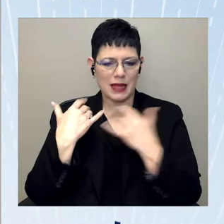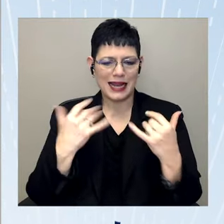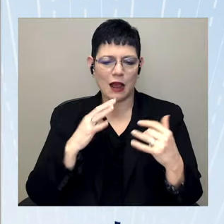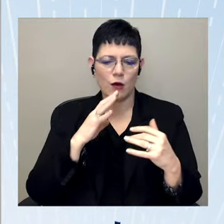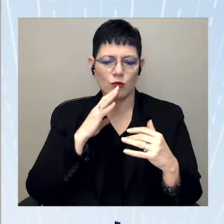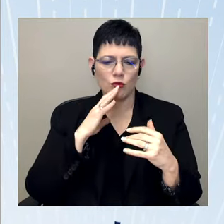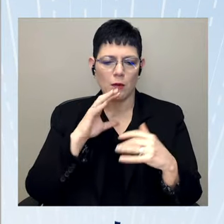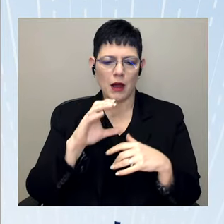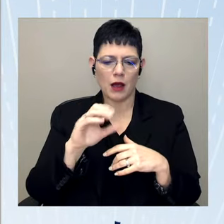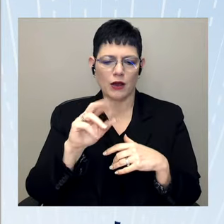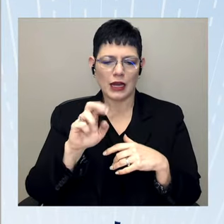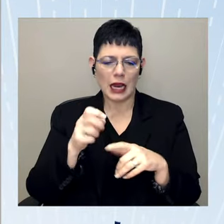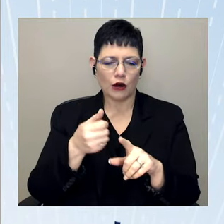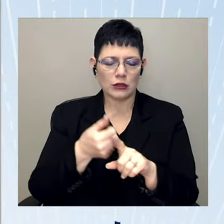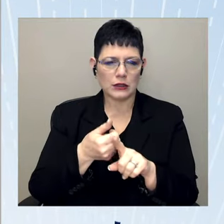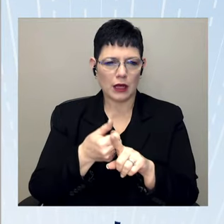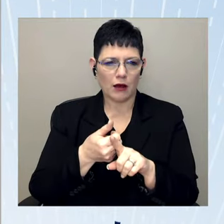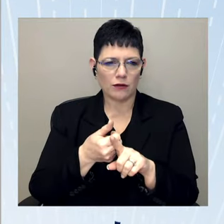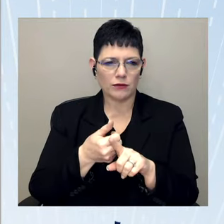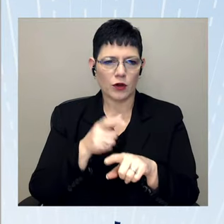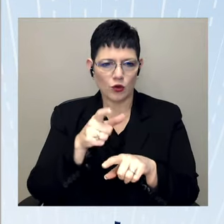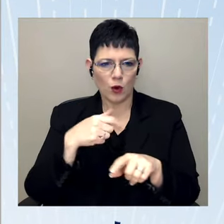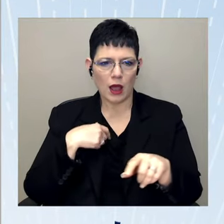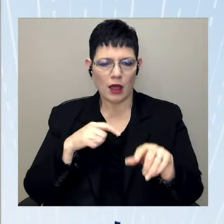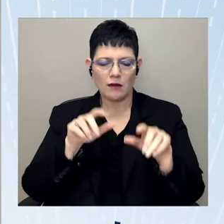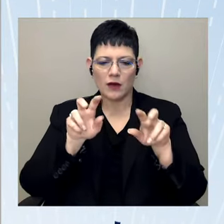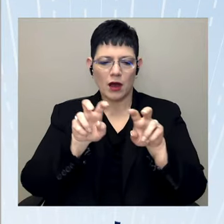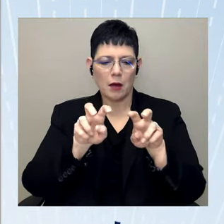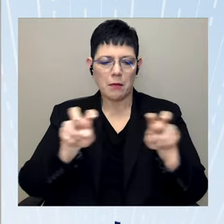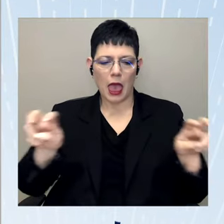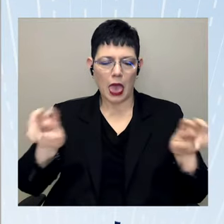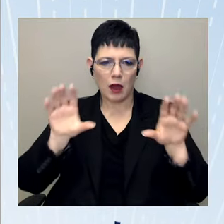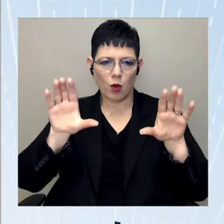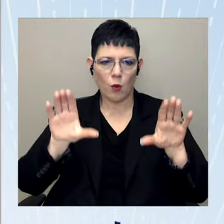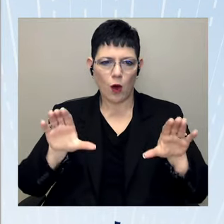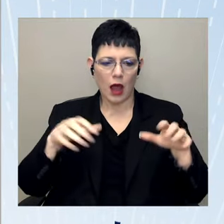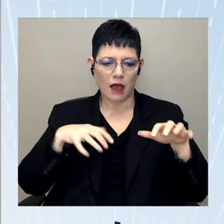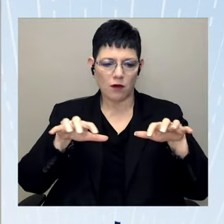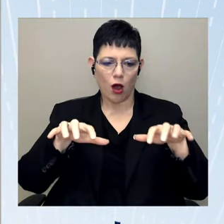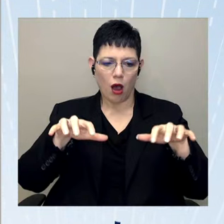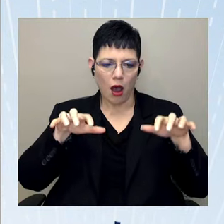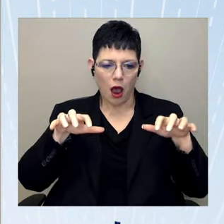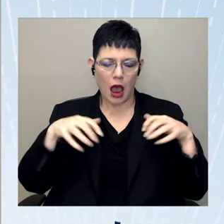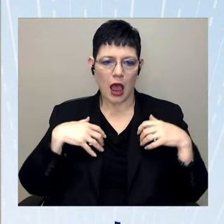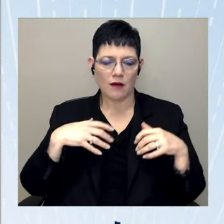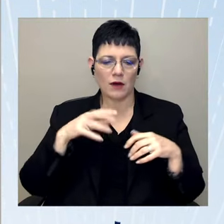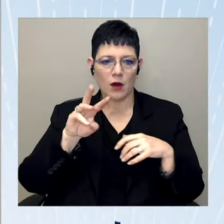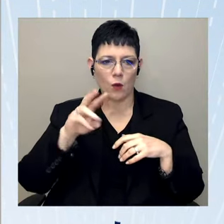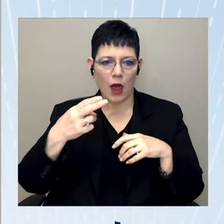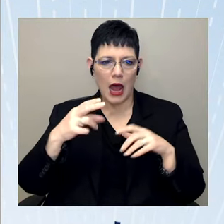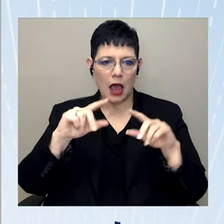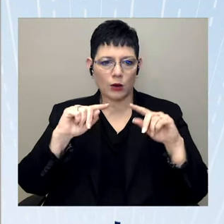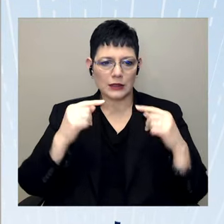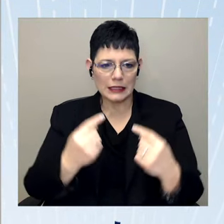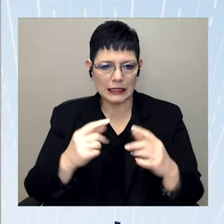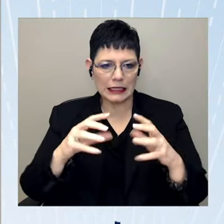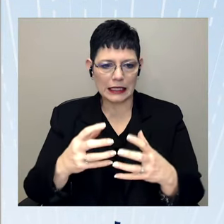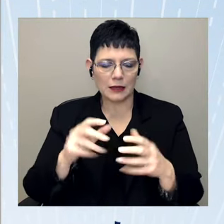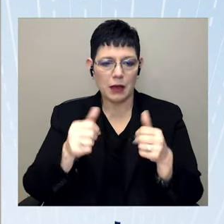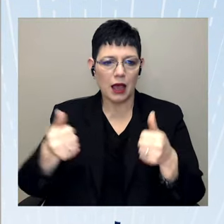you that you have a panel, and we have an audience, and we have a White House team and an administration